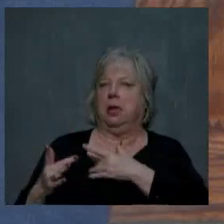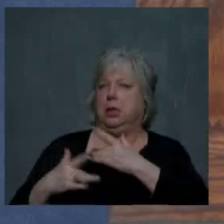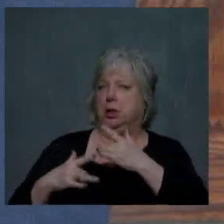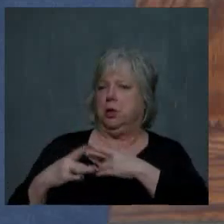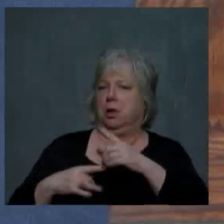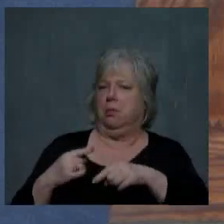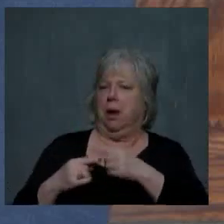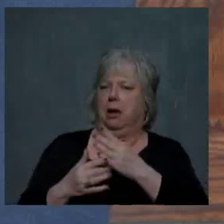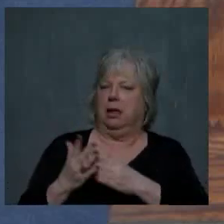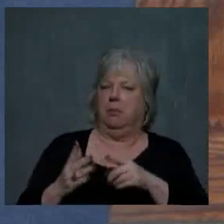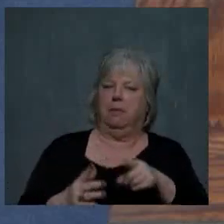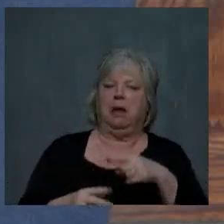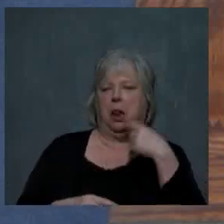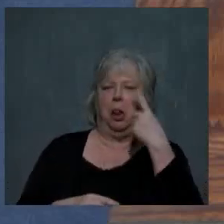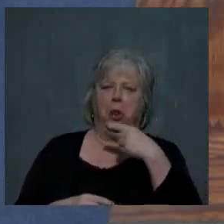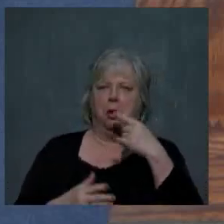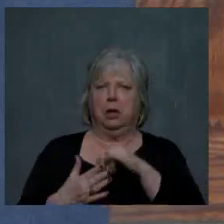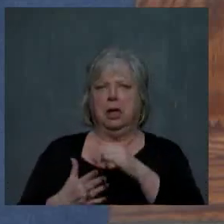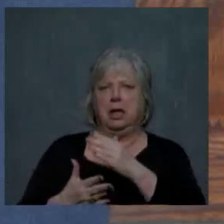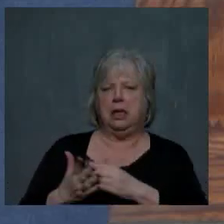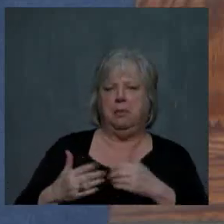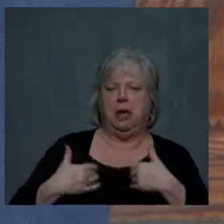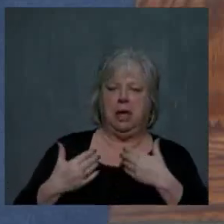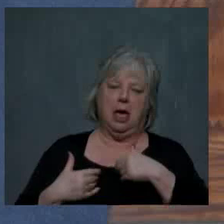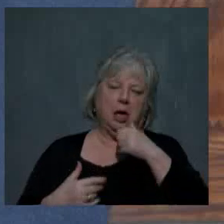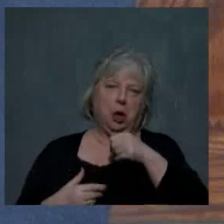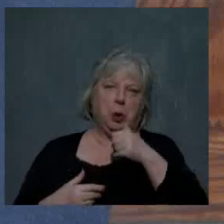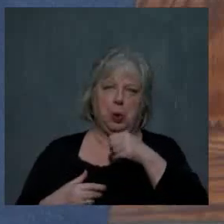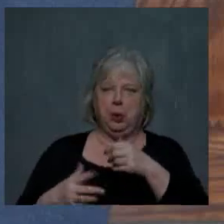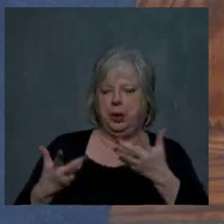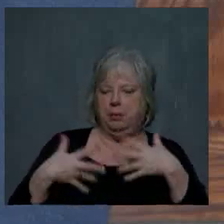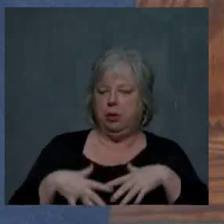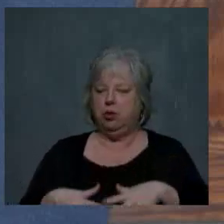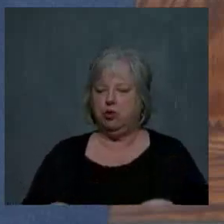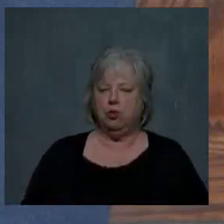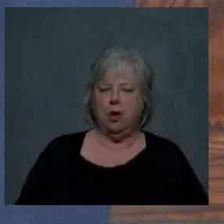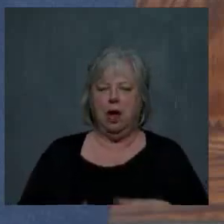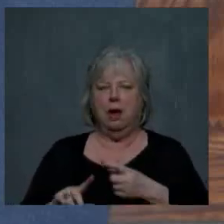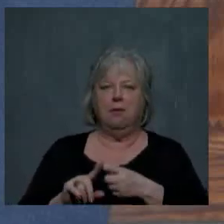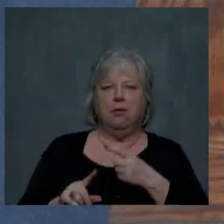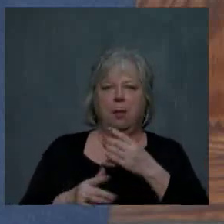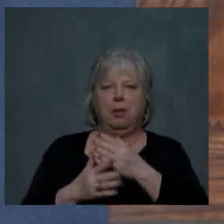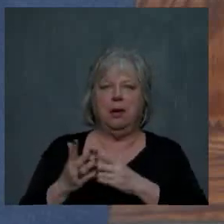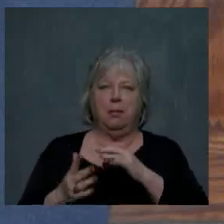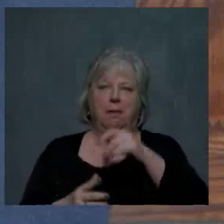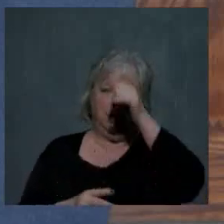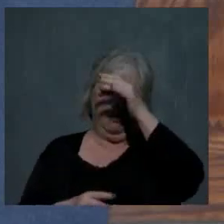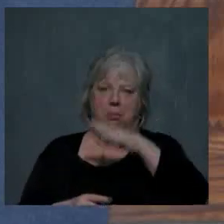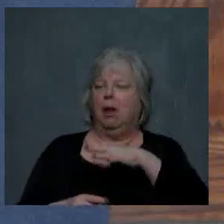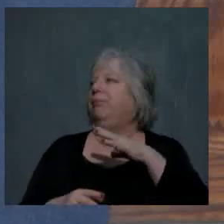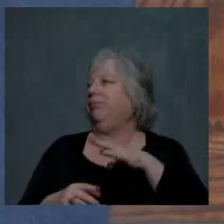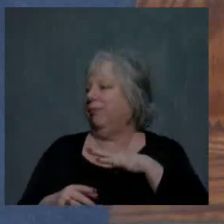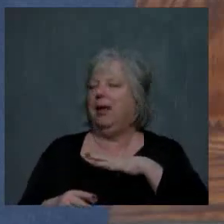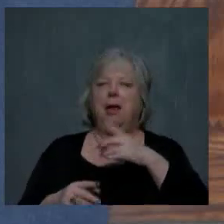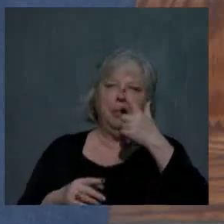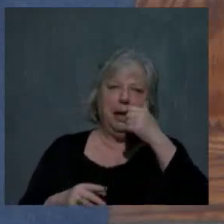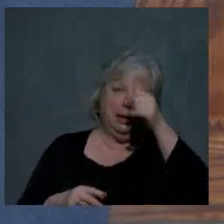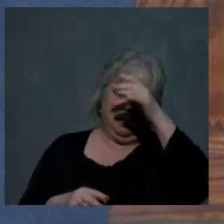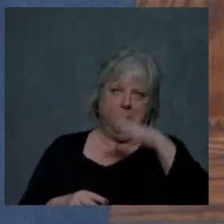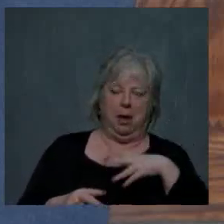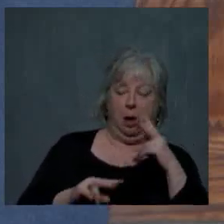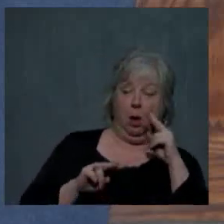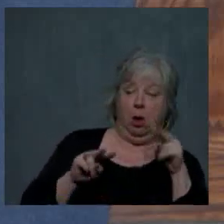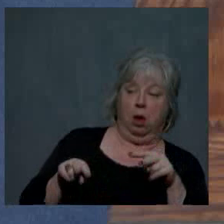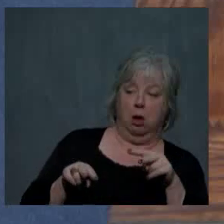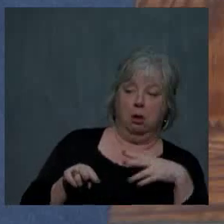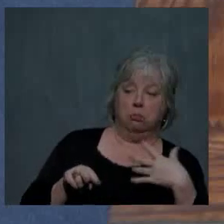these looks that some of the young girls may get from some of the men. I'm just going to cut to the chase and just tell